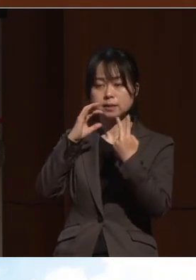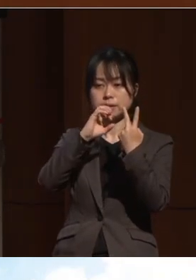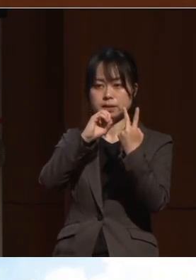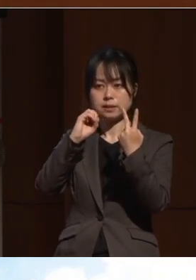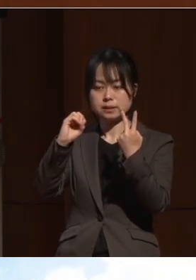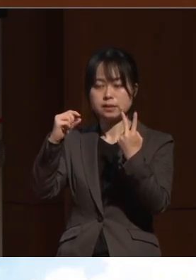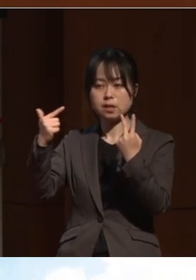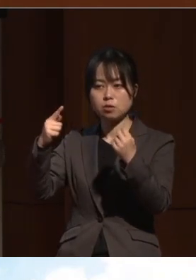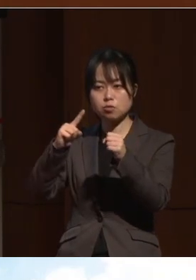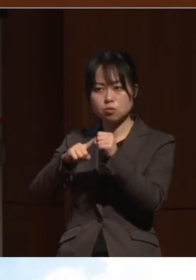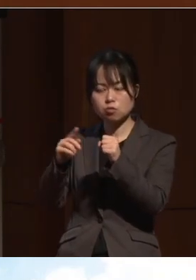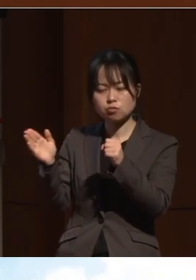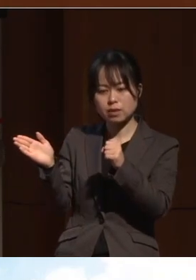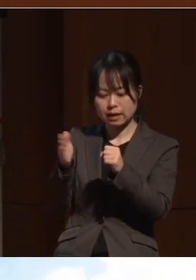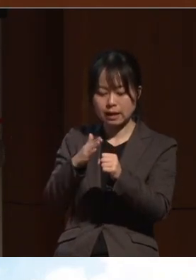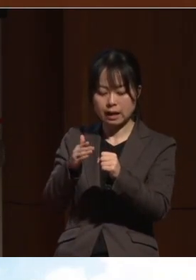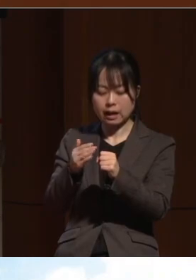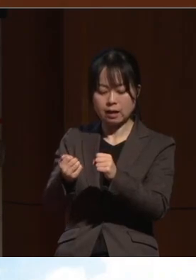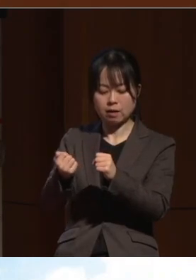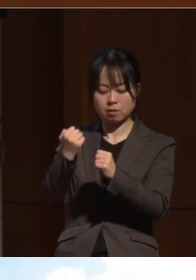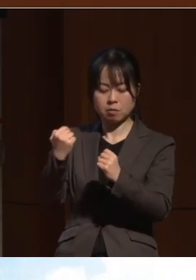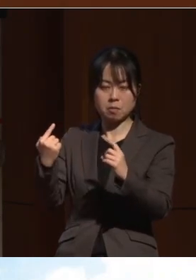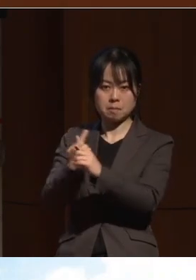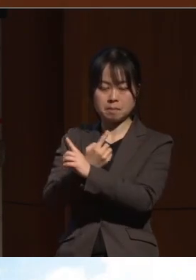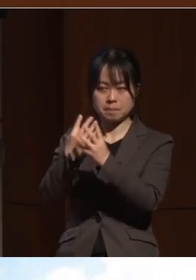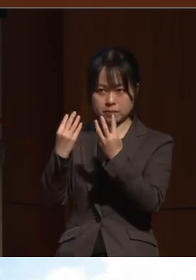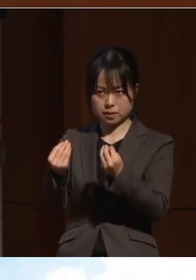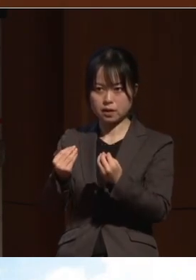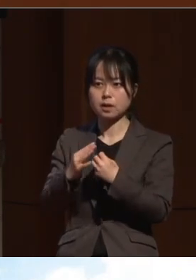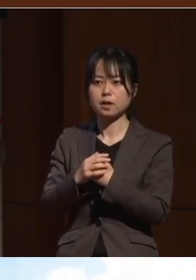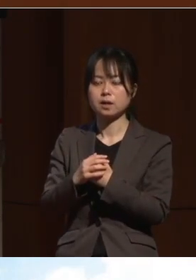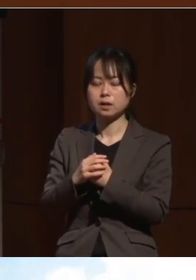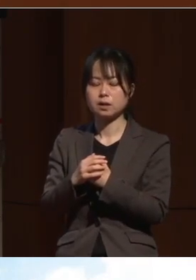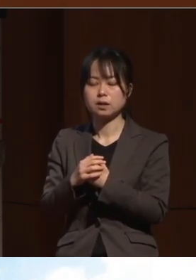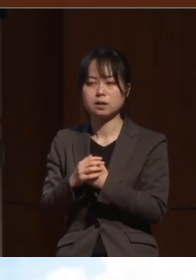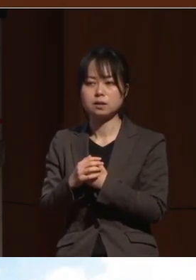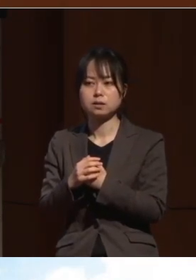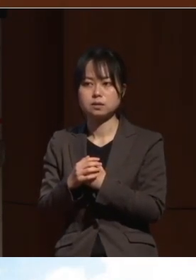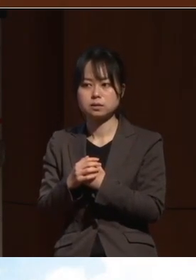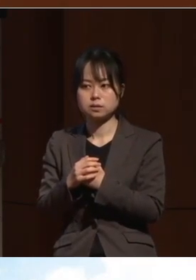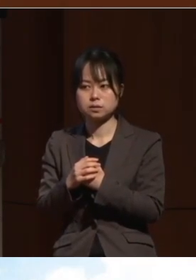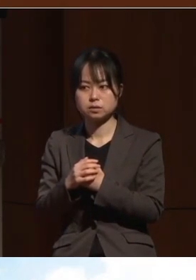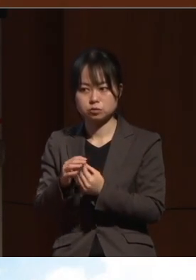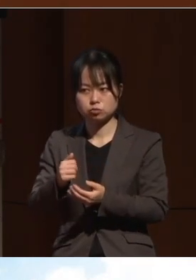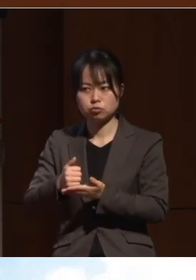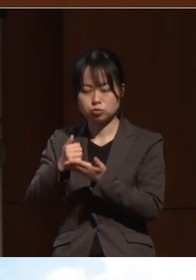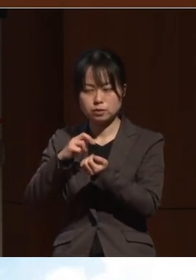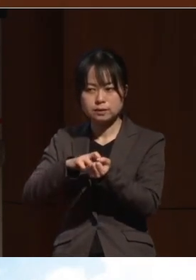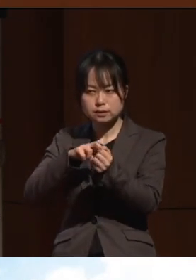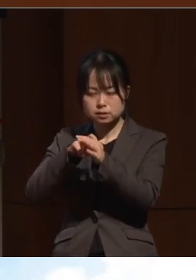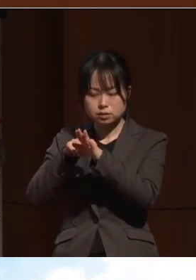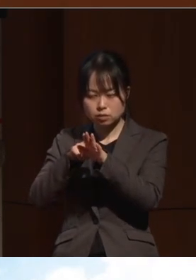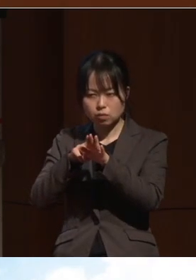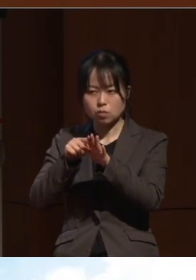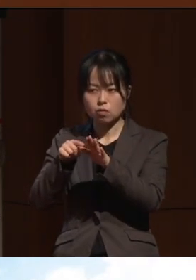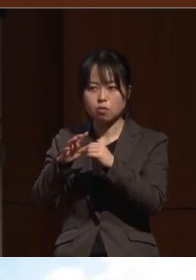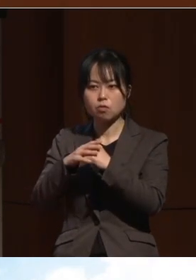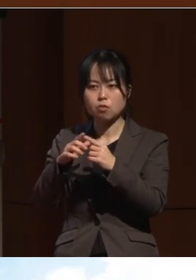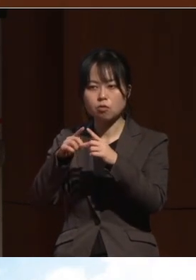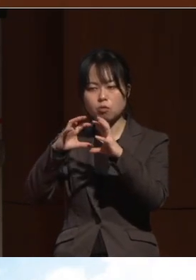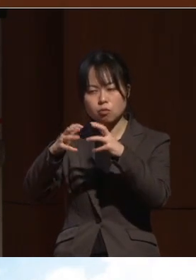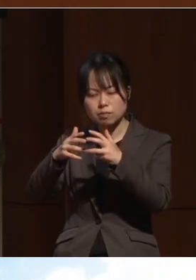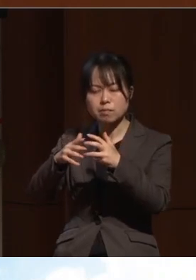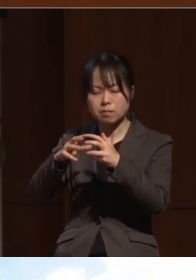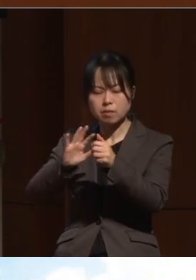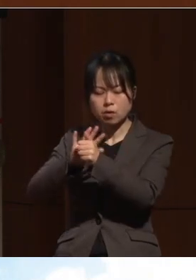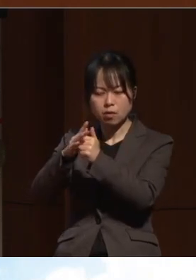it enables and delivers world-leading health and care research in the UK, but also internationally, and works in partnership with our National Health